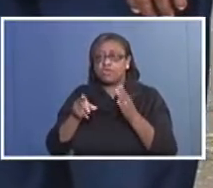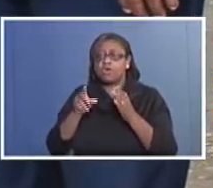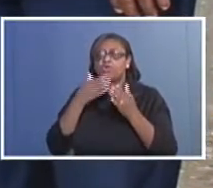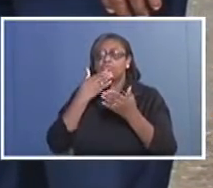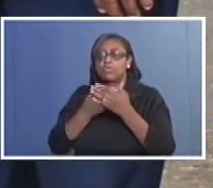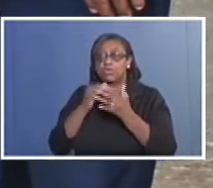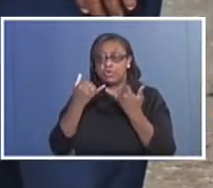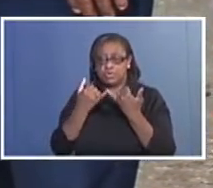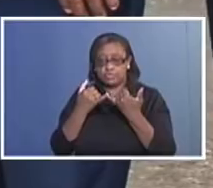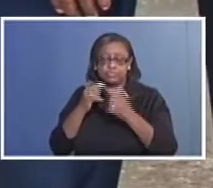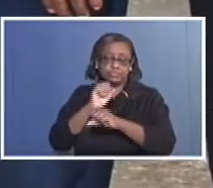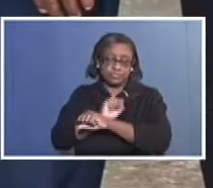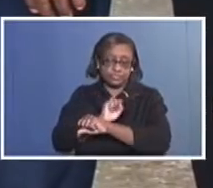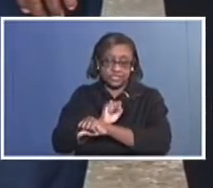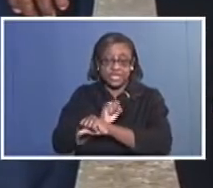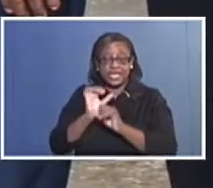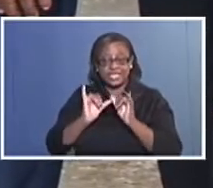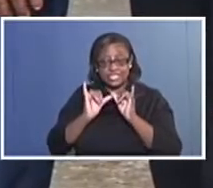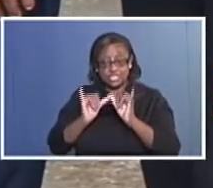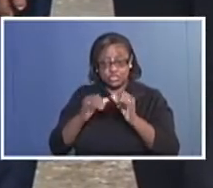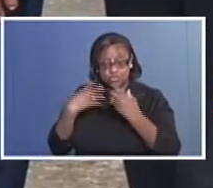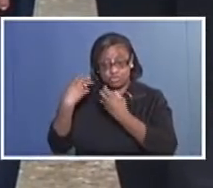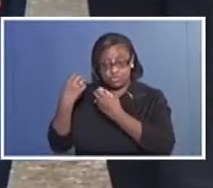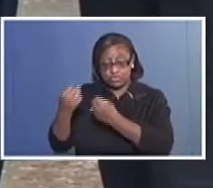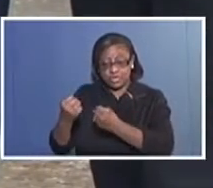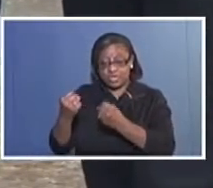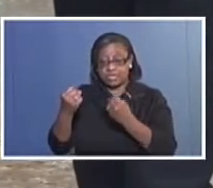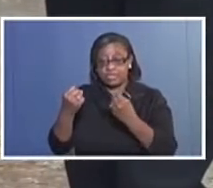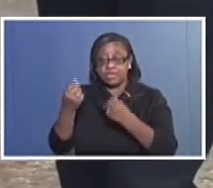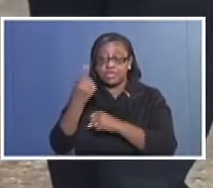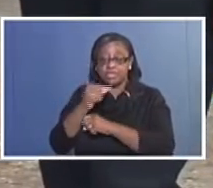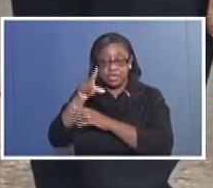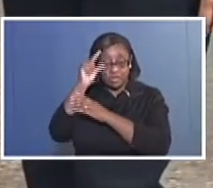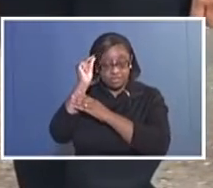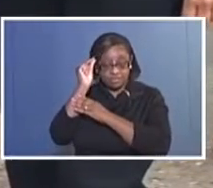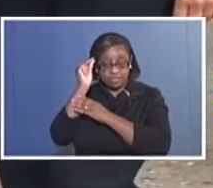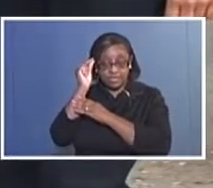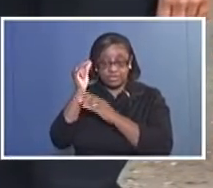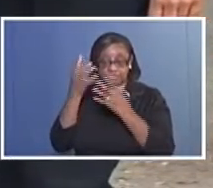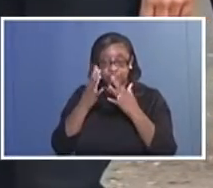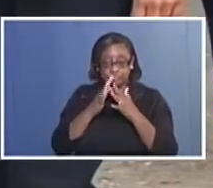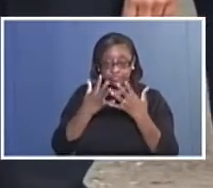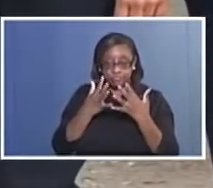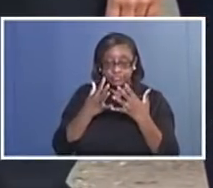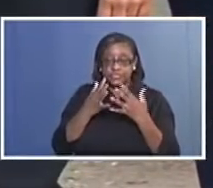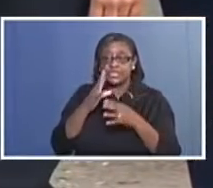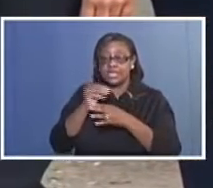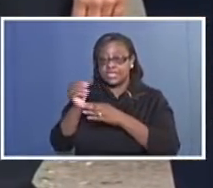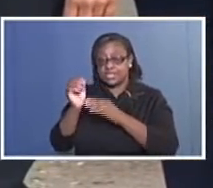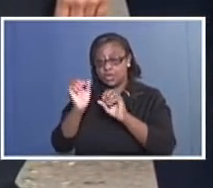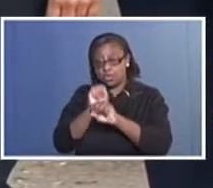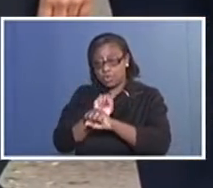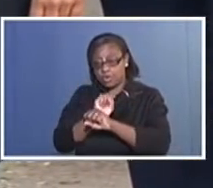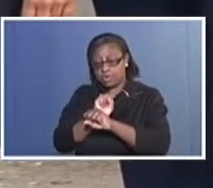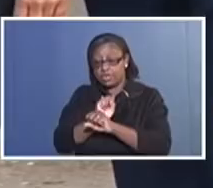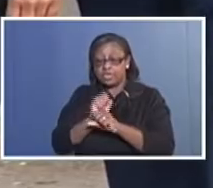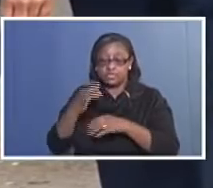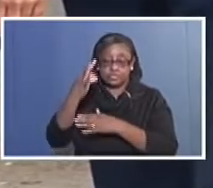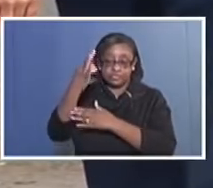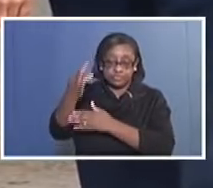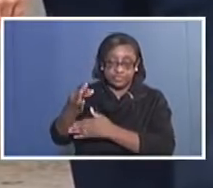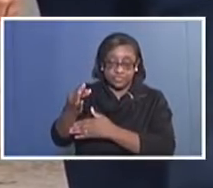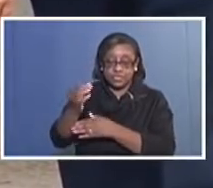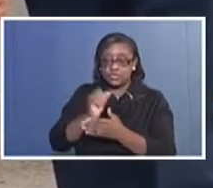working relationship and continuing to strengthen the alliance with the government as the telecommunications company works to further its fiber